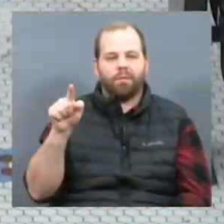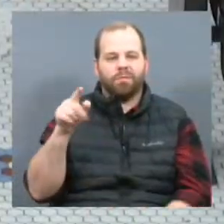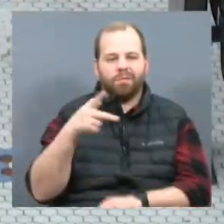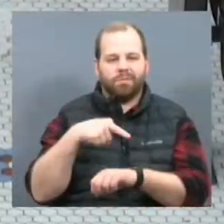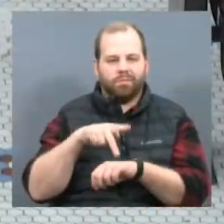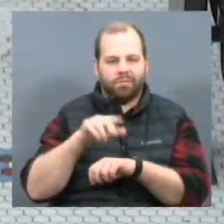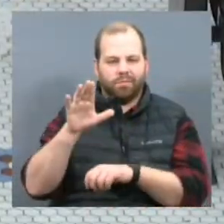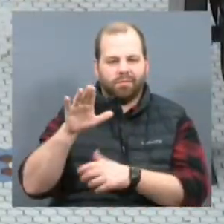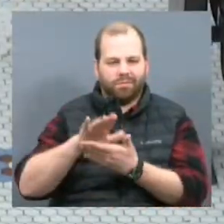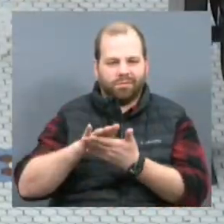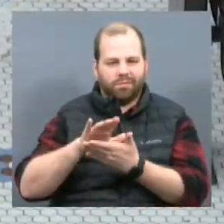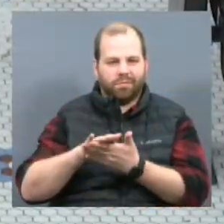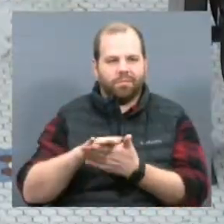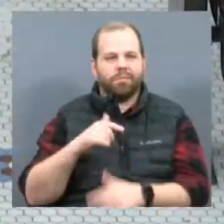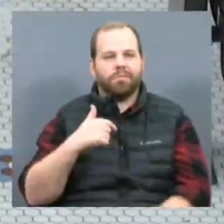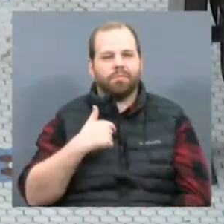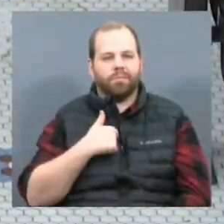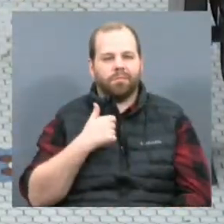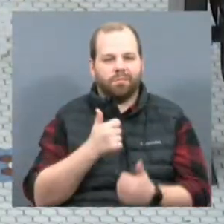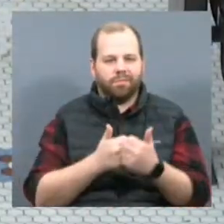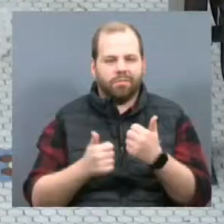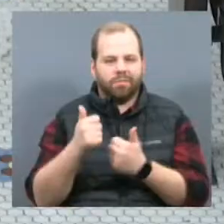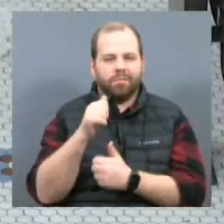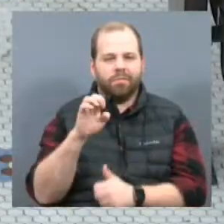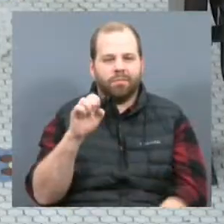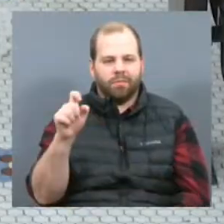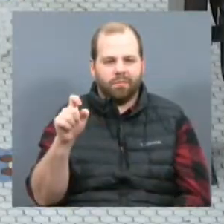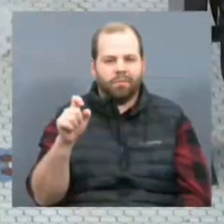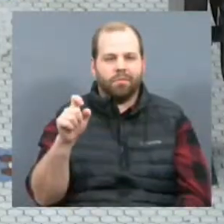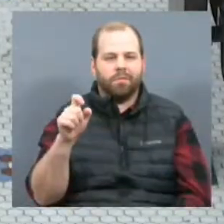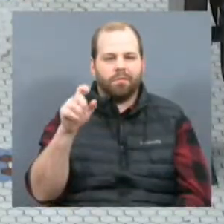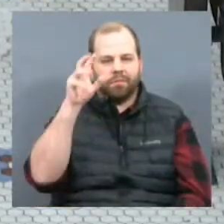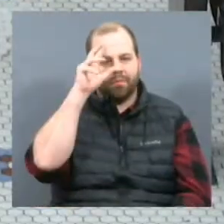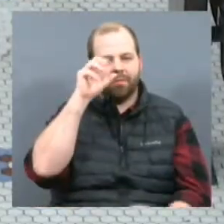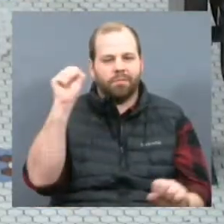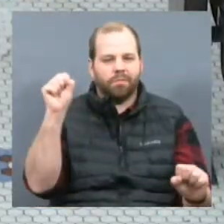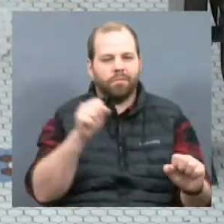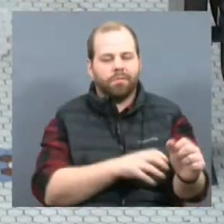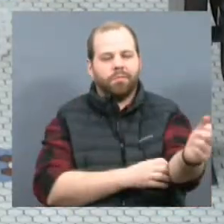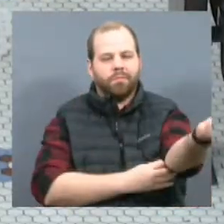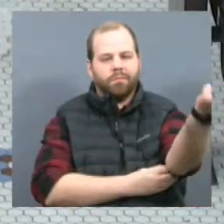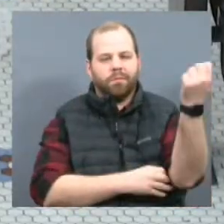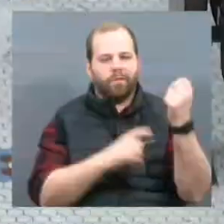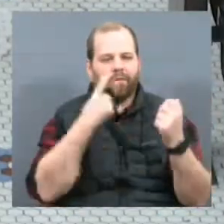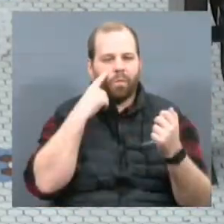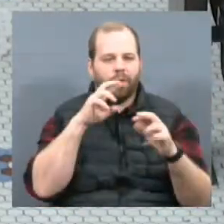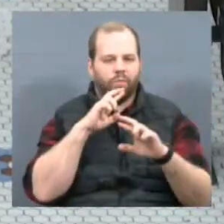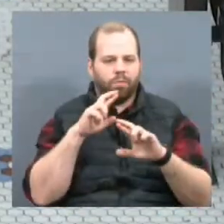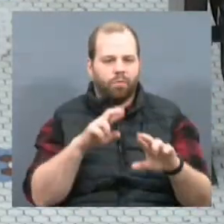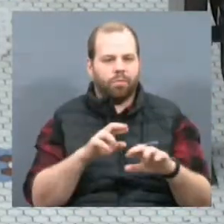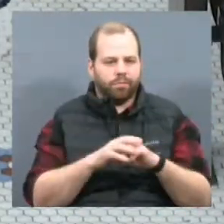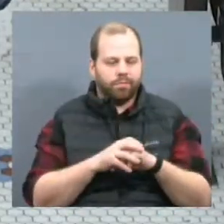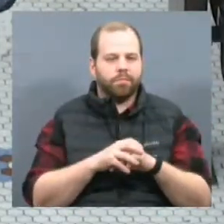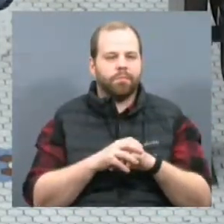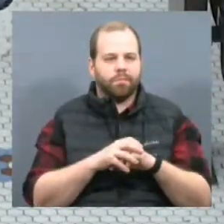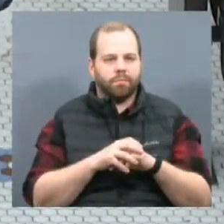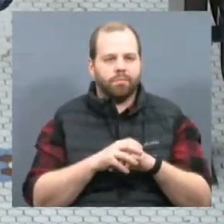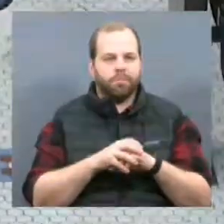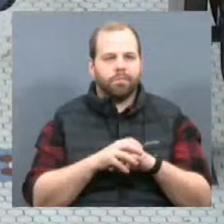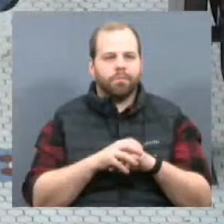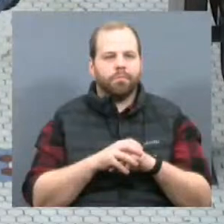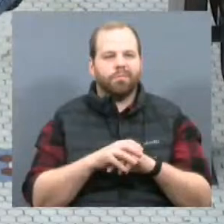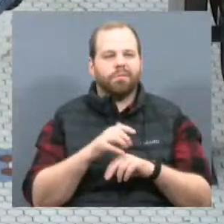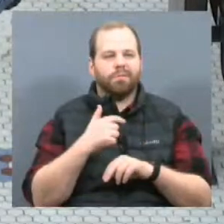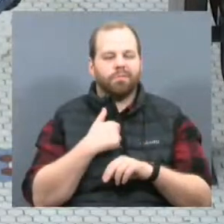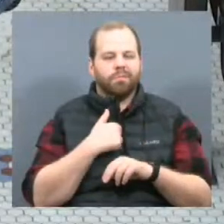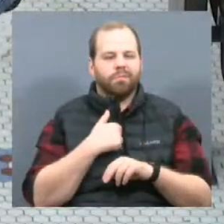principal of the school, and I'm the executive president of the board. I have a